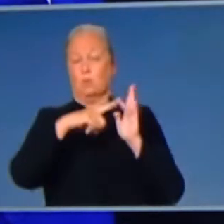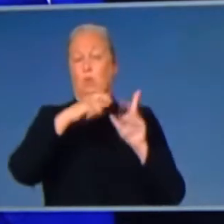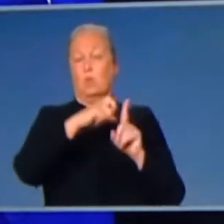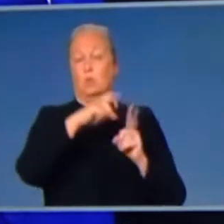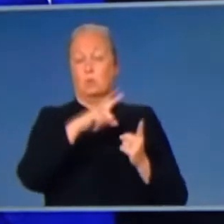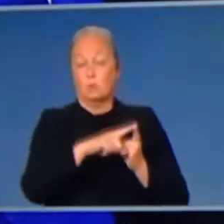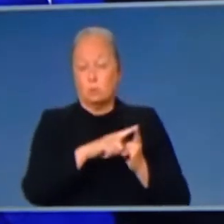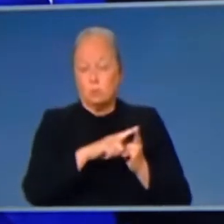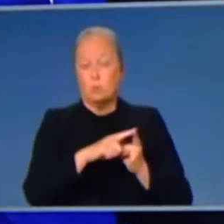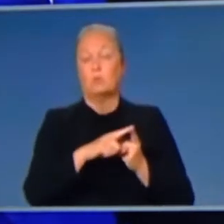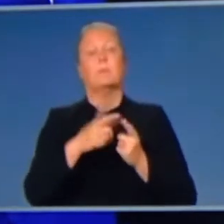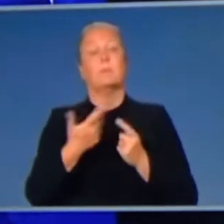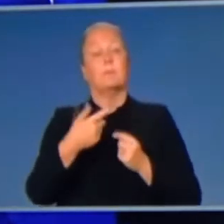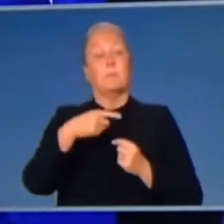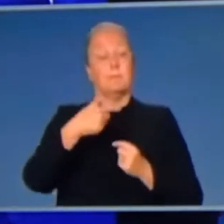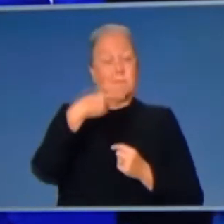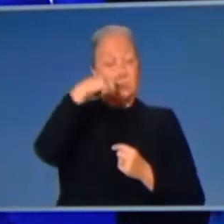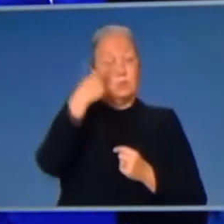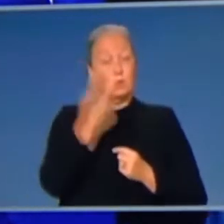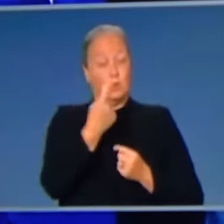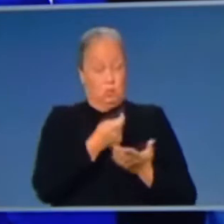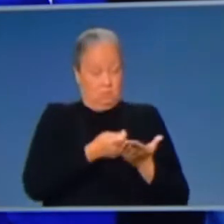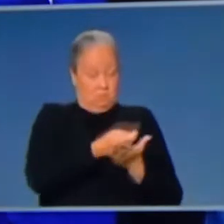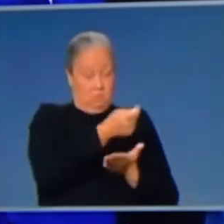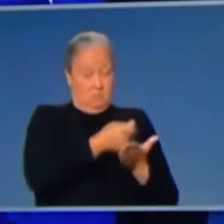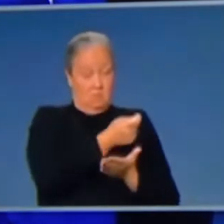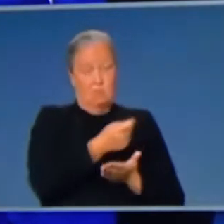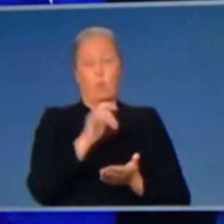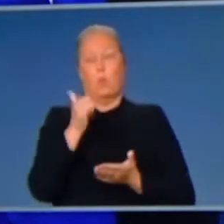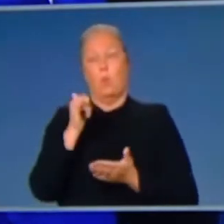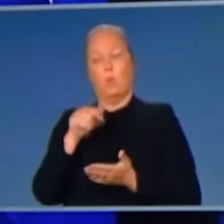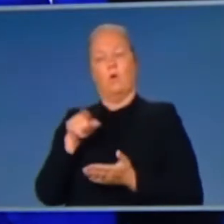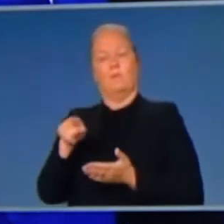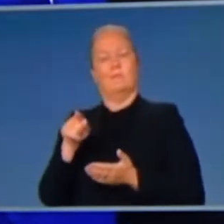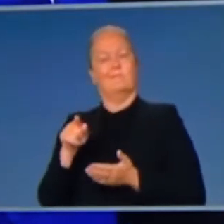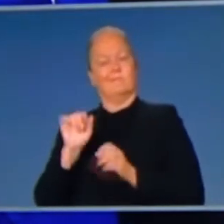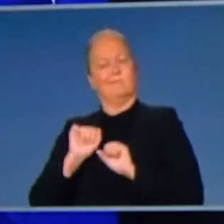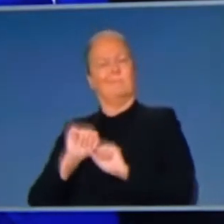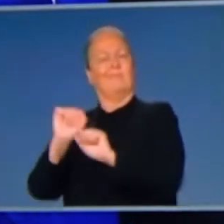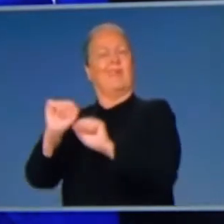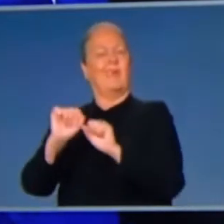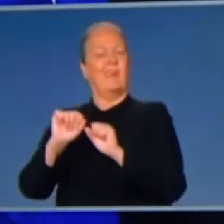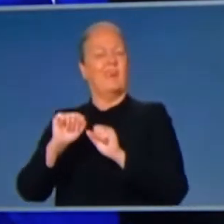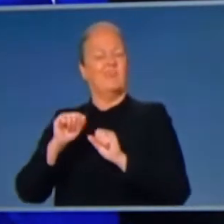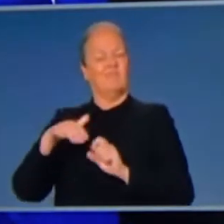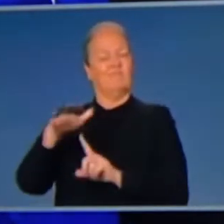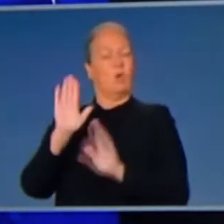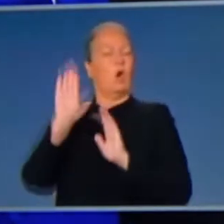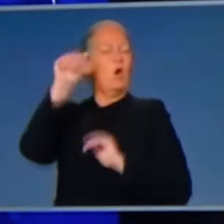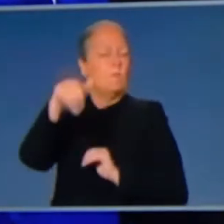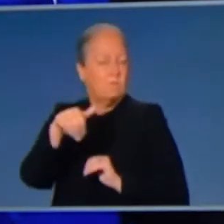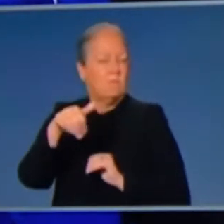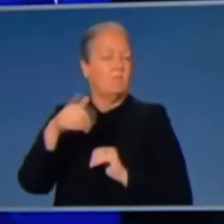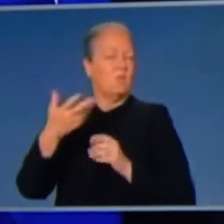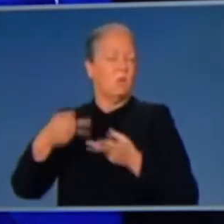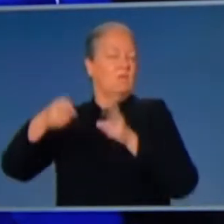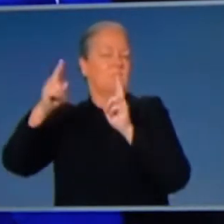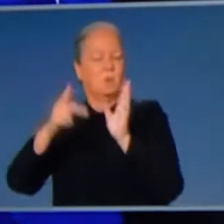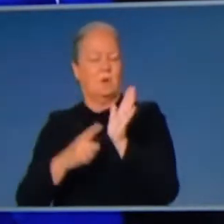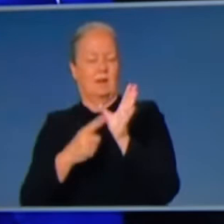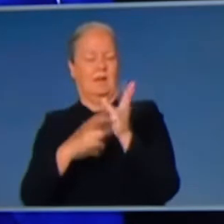the tenant or landlord is eligible for the JobKeeper program. So that defines